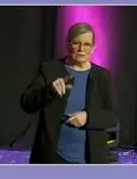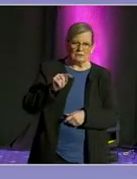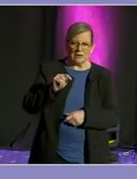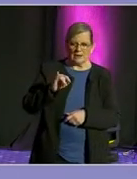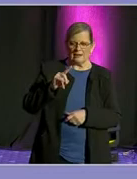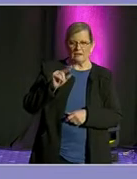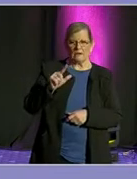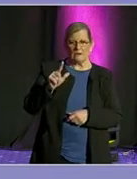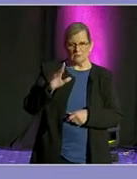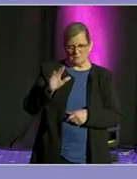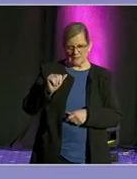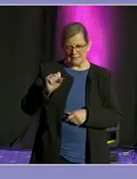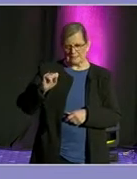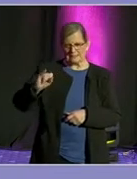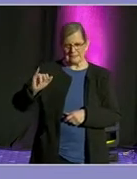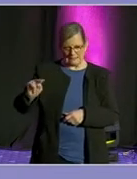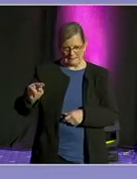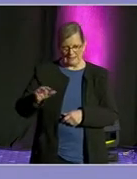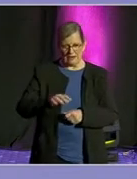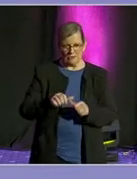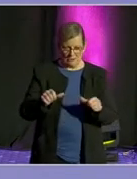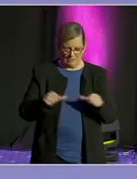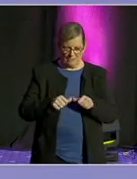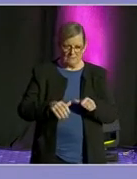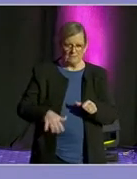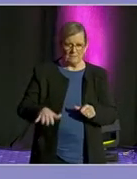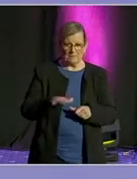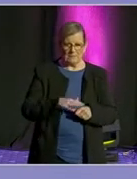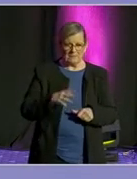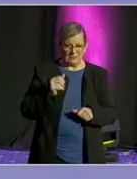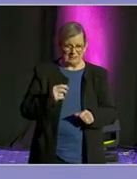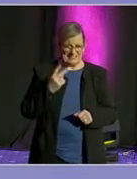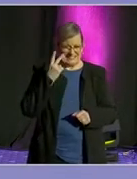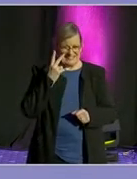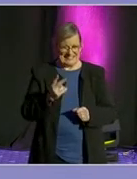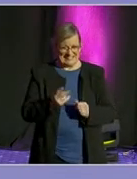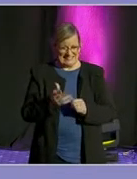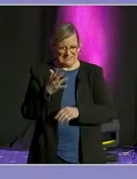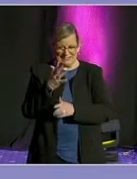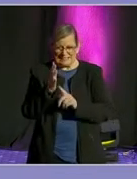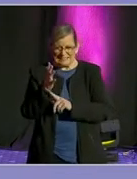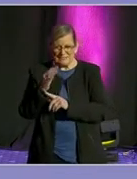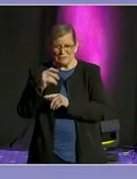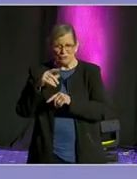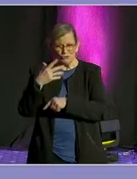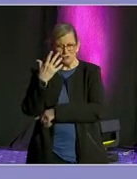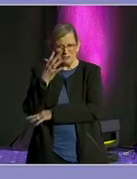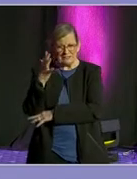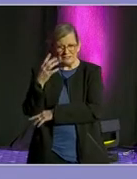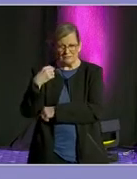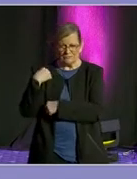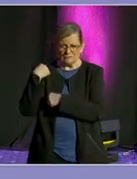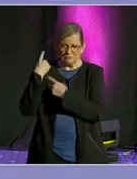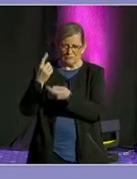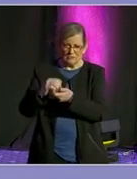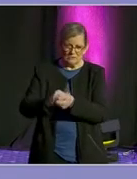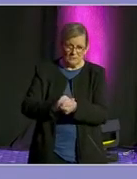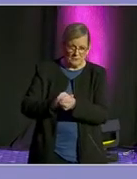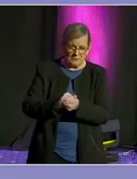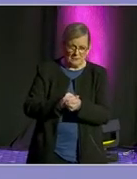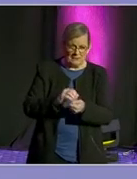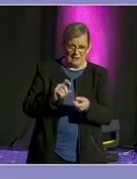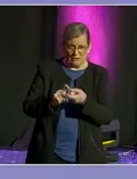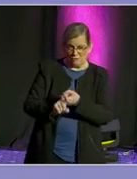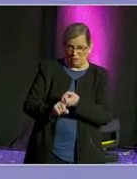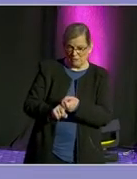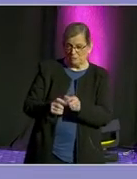Service rangers who share the history of the gift of the trees, the festival's long-standing friendship with Japan, and the